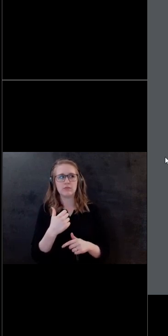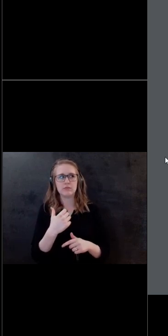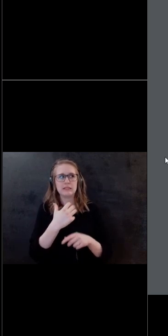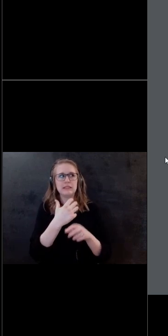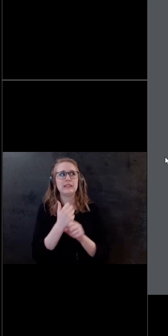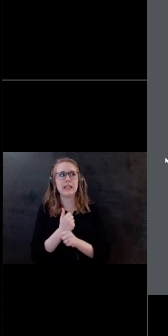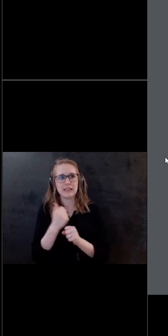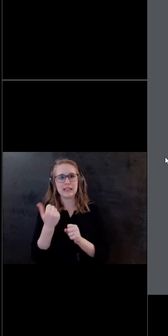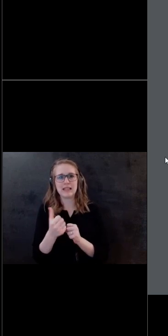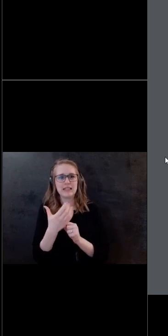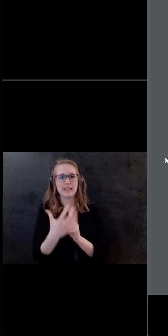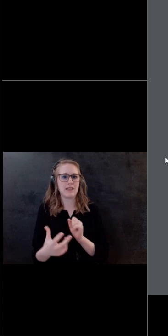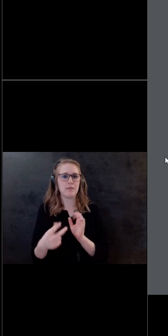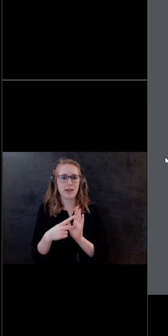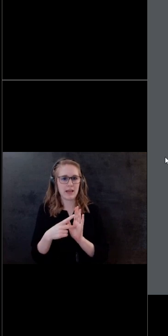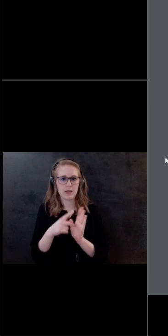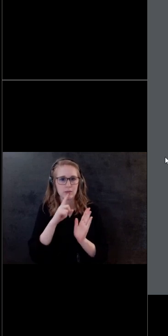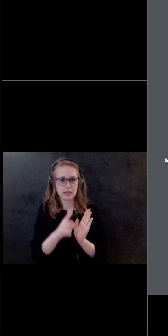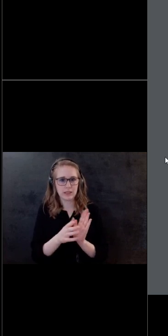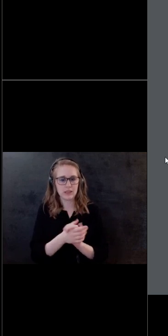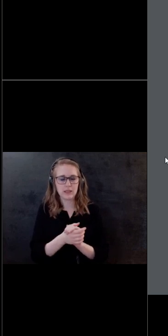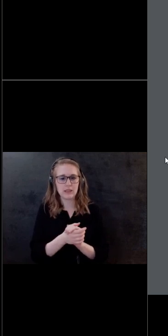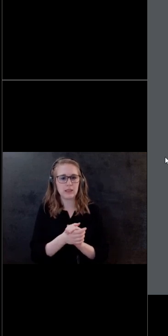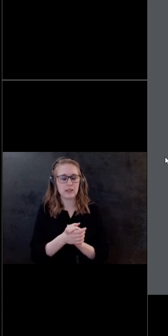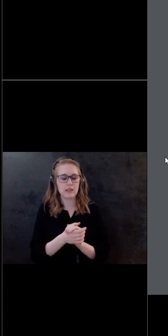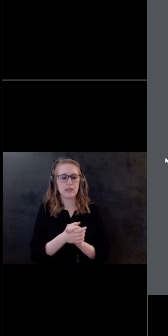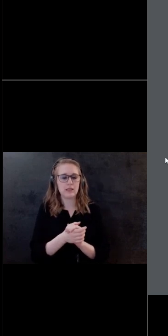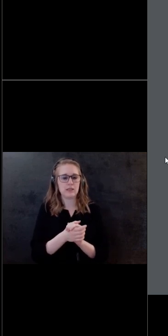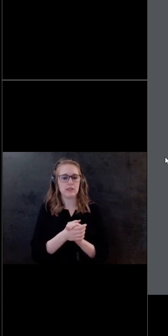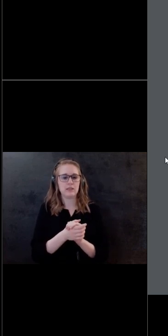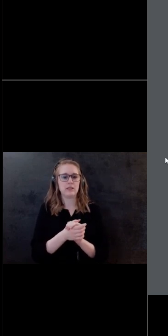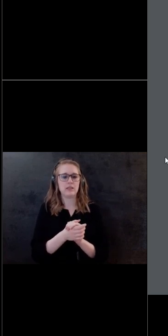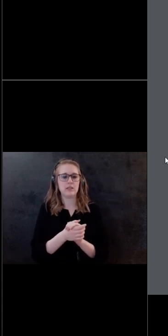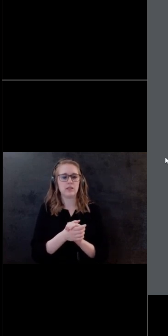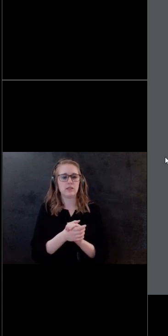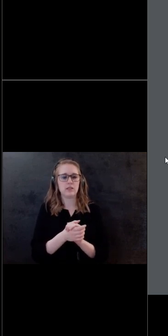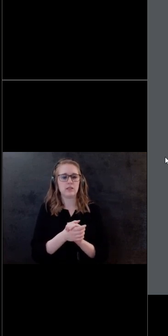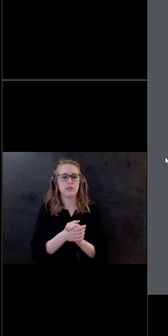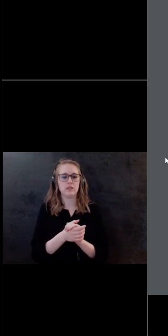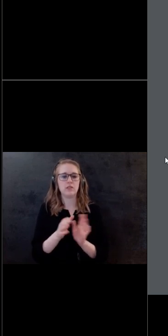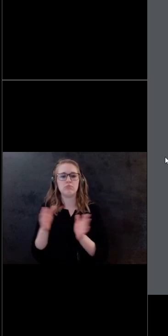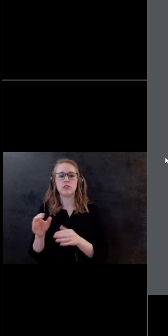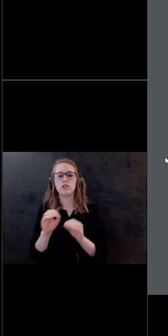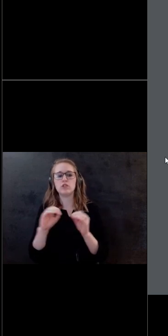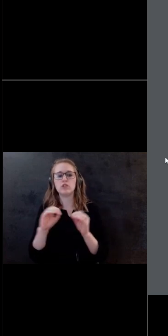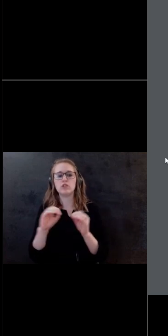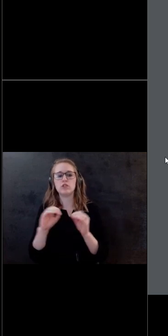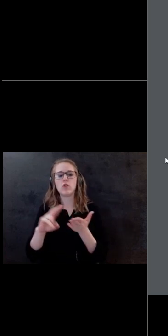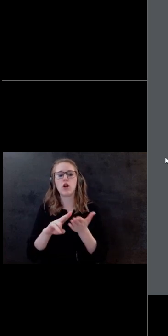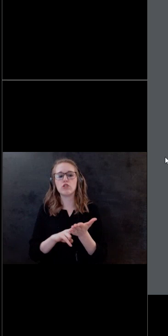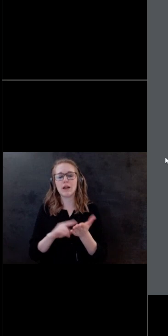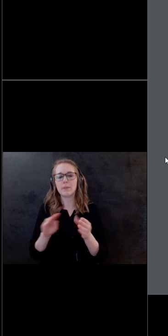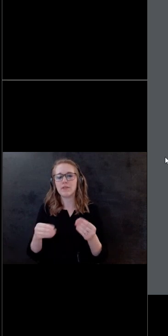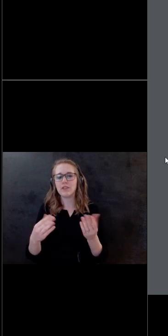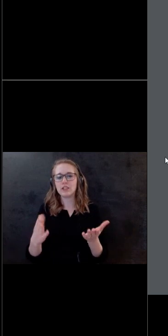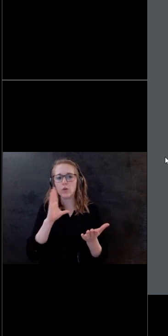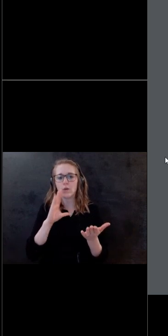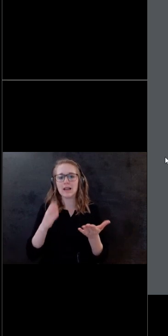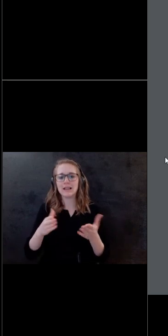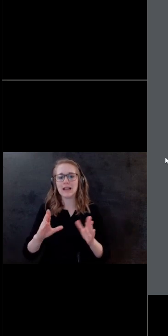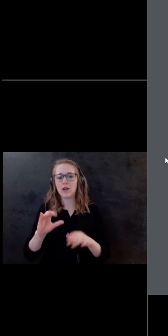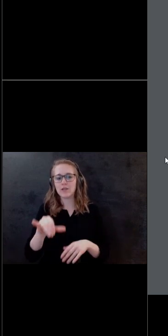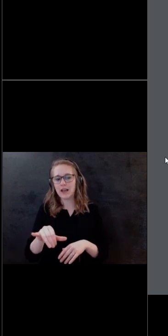se, because except for this. There is no contract provision that would allow that. I don't want to speak as to whether,